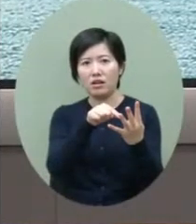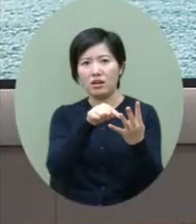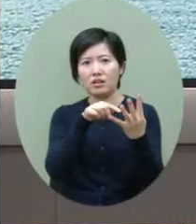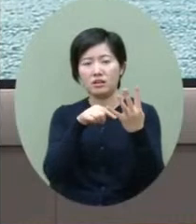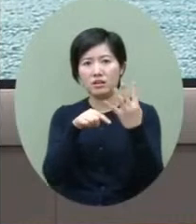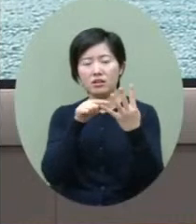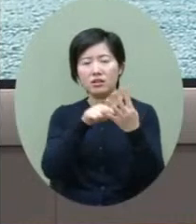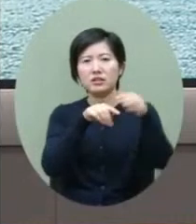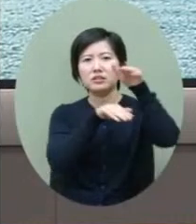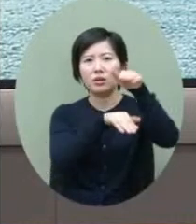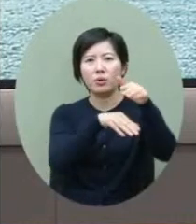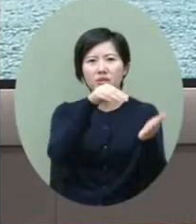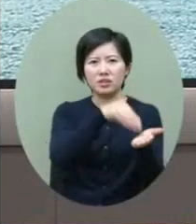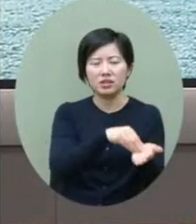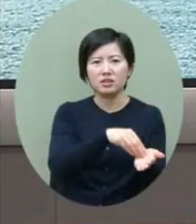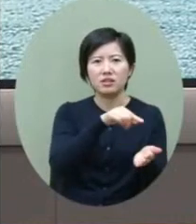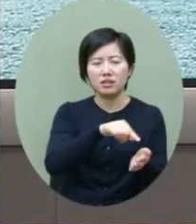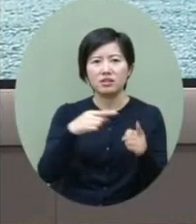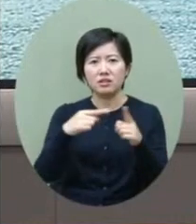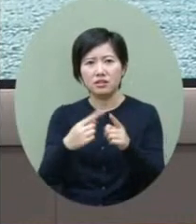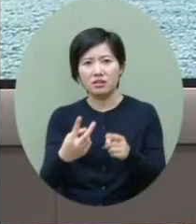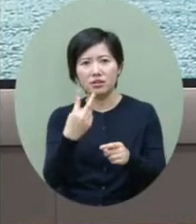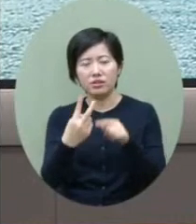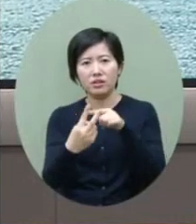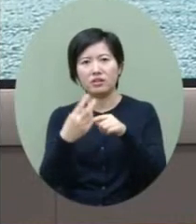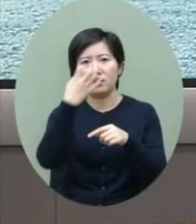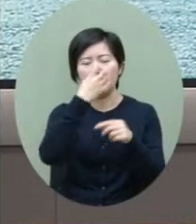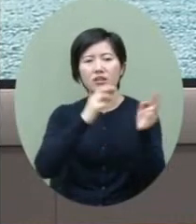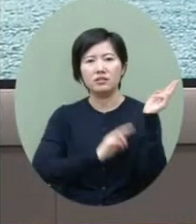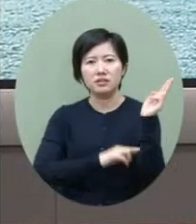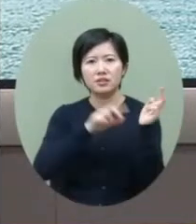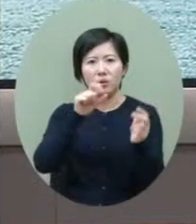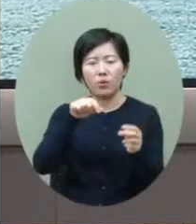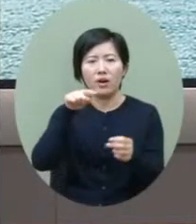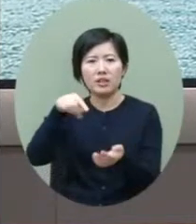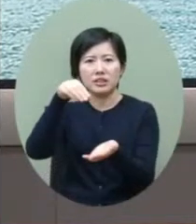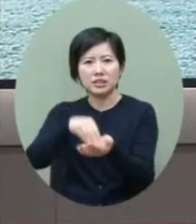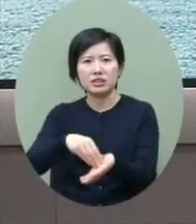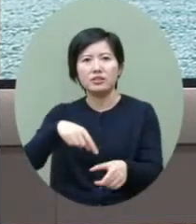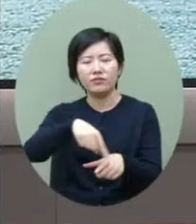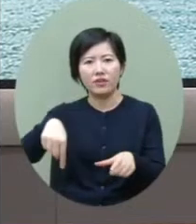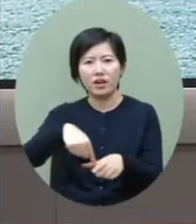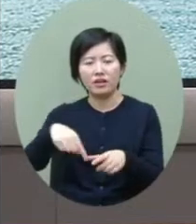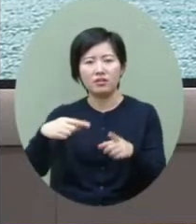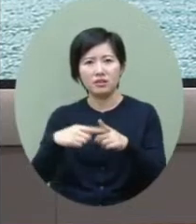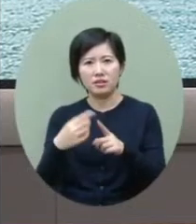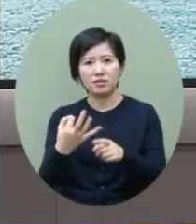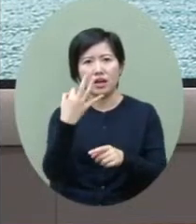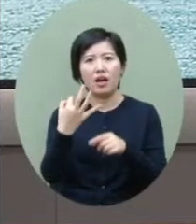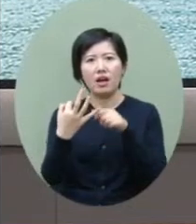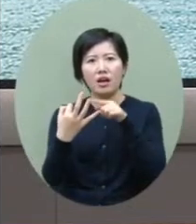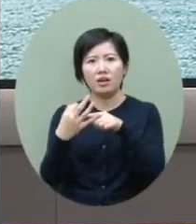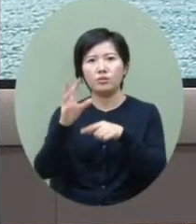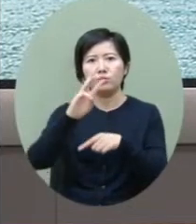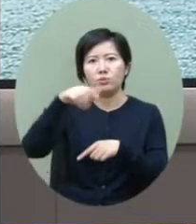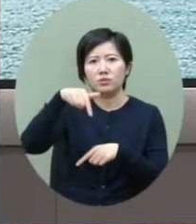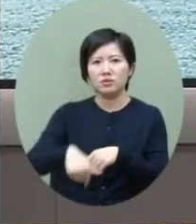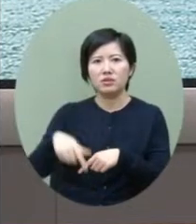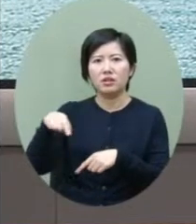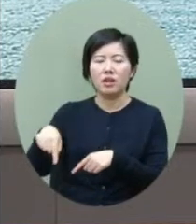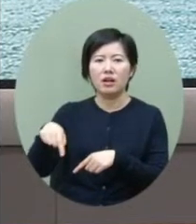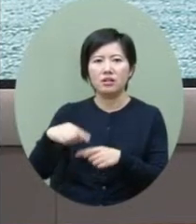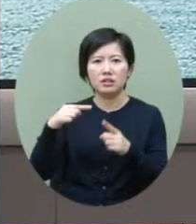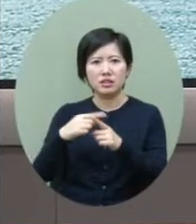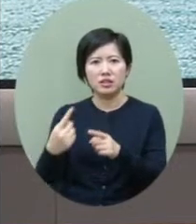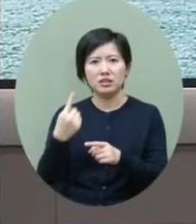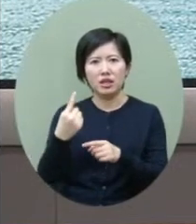are from the Jordan specified area. 2 others from Yau Chim Wang and Mongkok specified area. 3 from